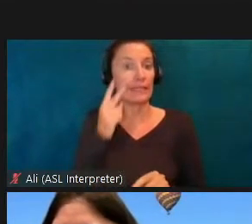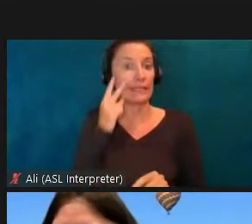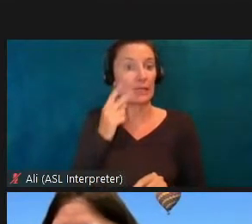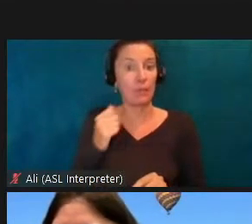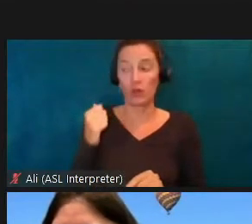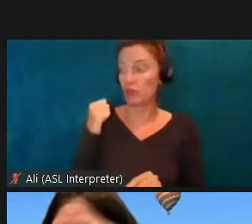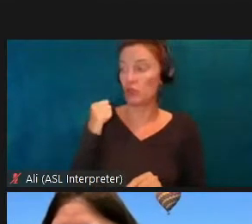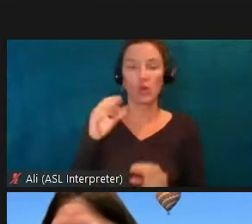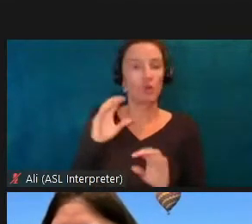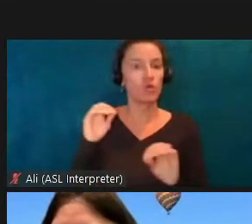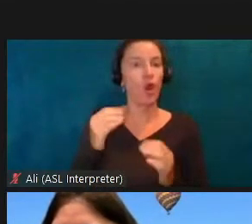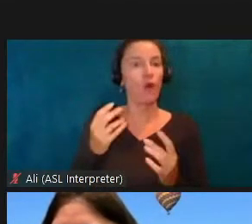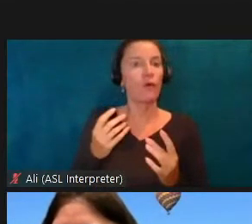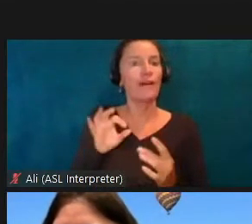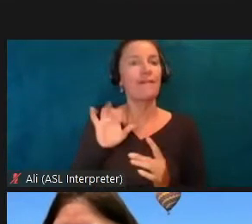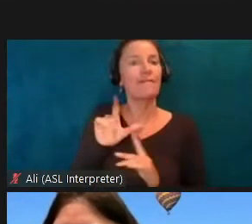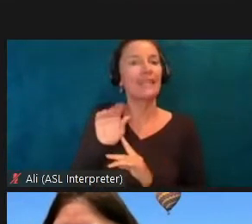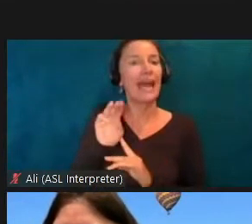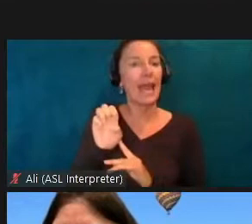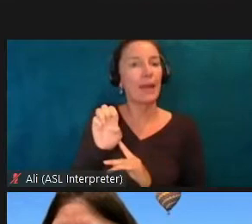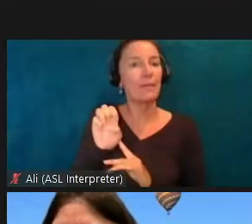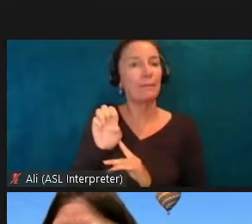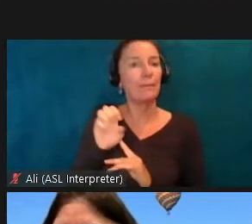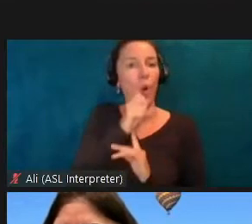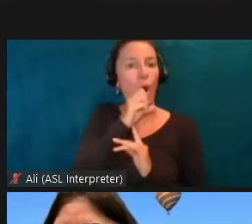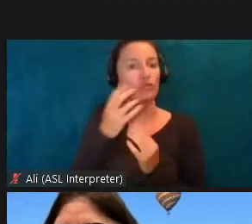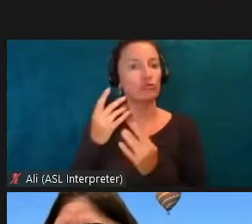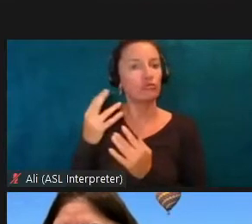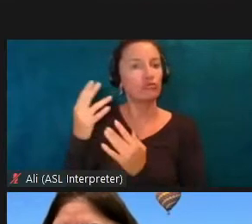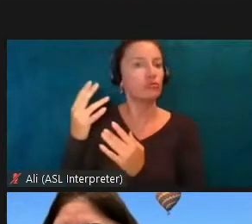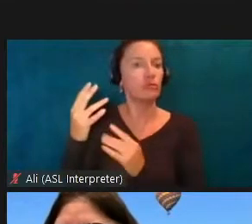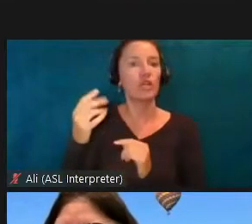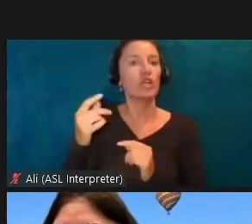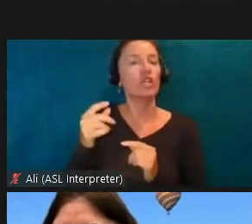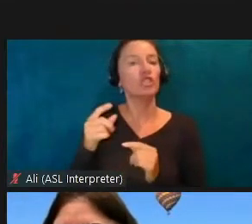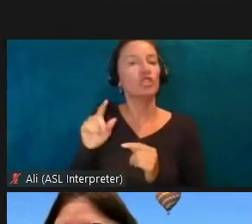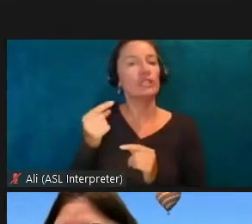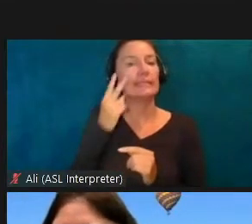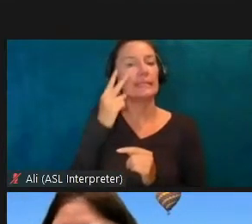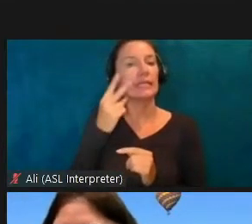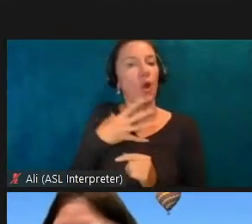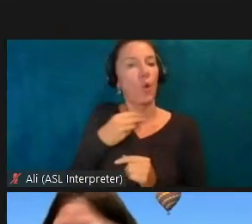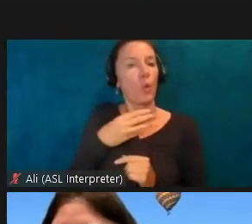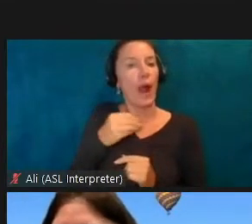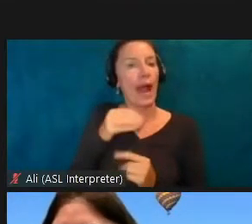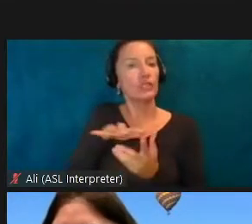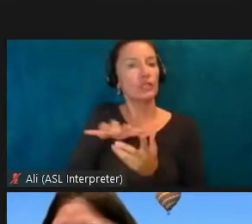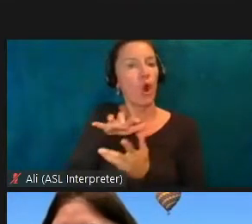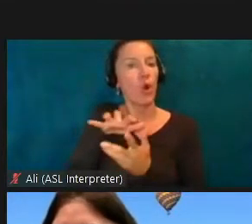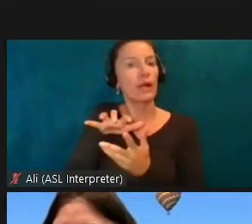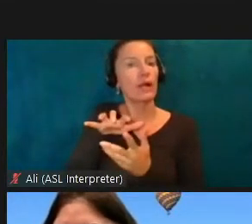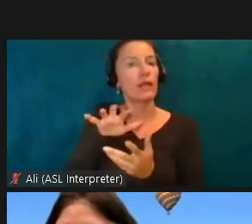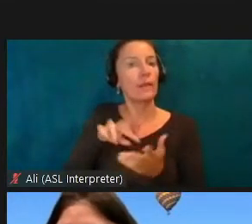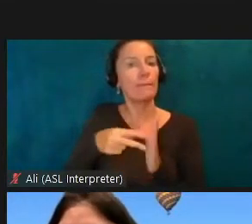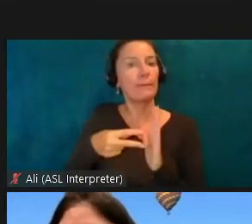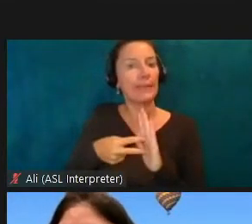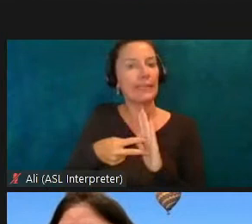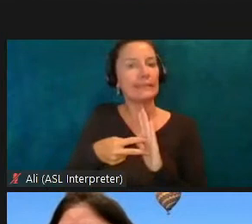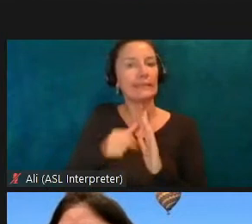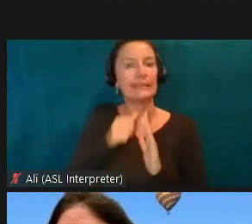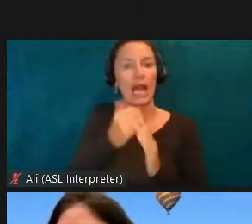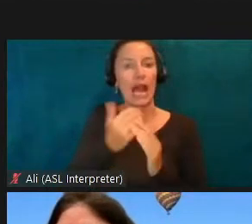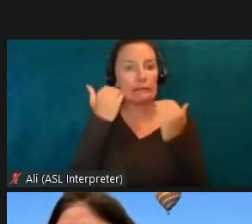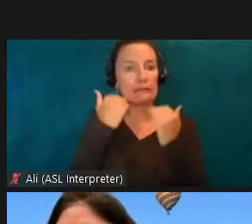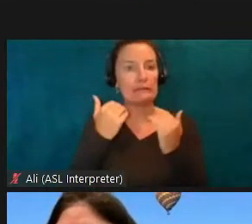there's no flames coming out of the forest canopy, and it's a white smoke indicating it's not getting as much consumption as